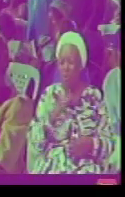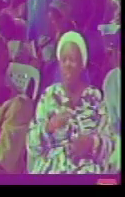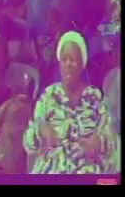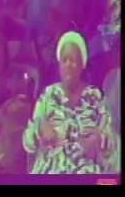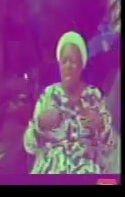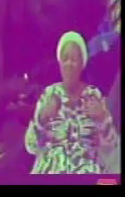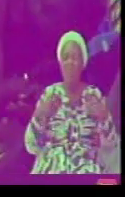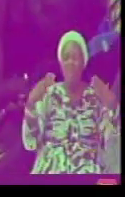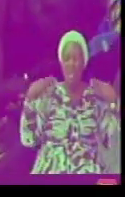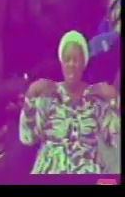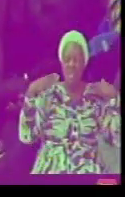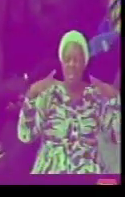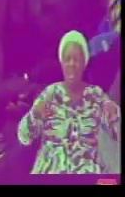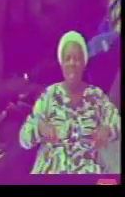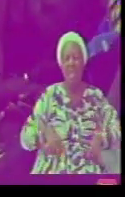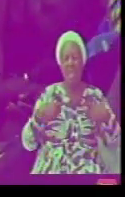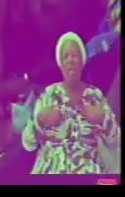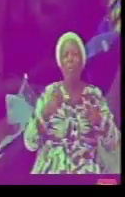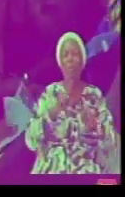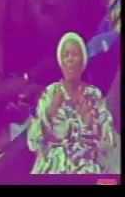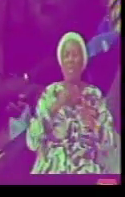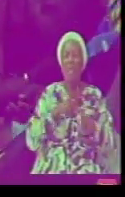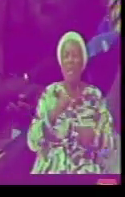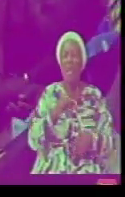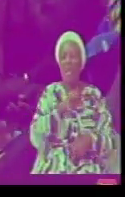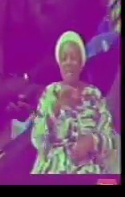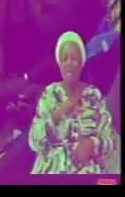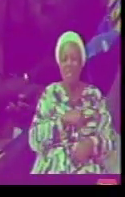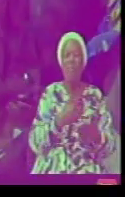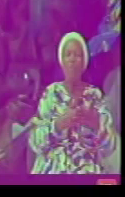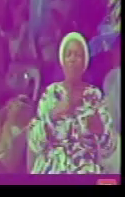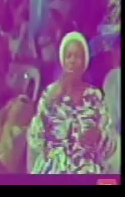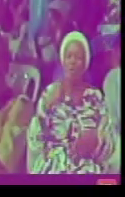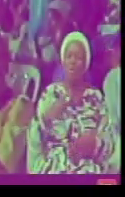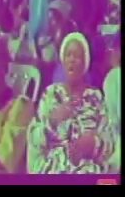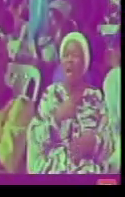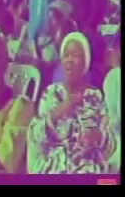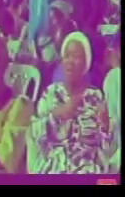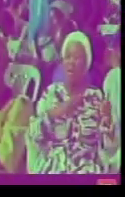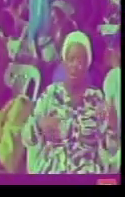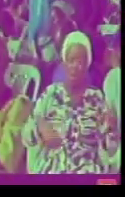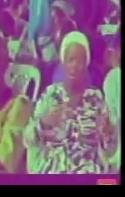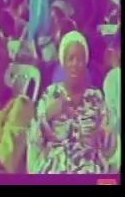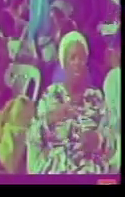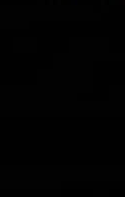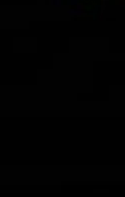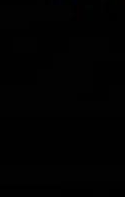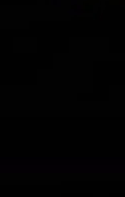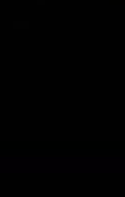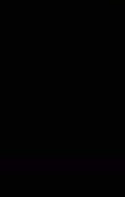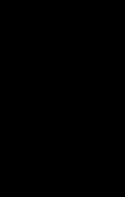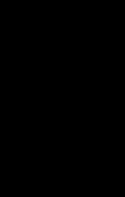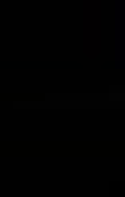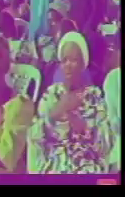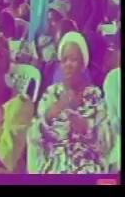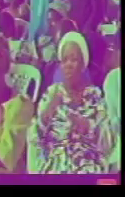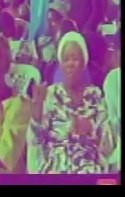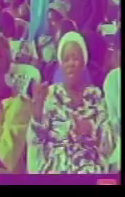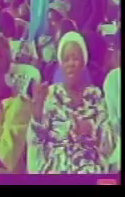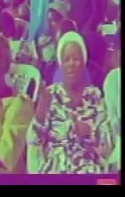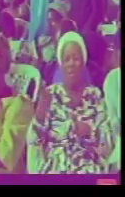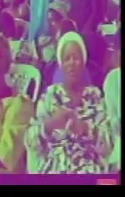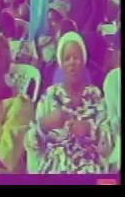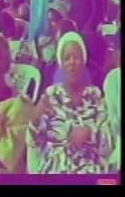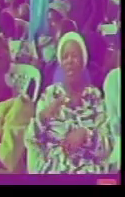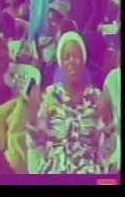sinless, righteous, holy, angelic lives. They are guilty before you. And Lord,